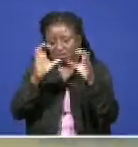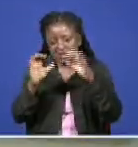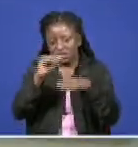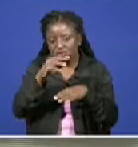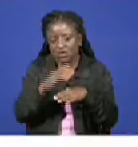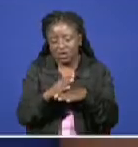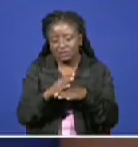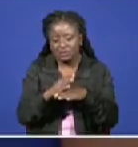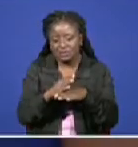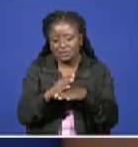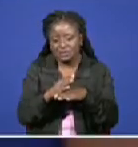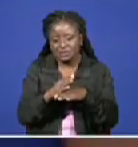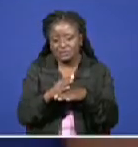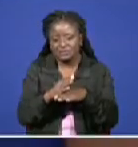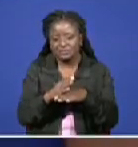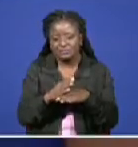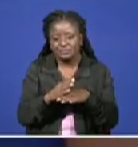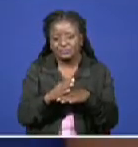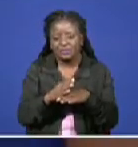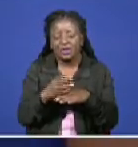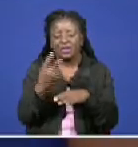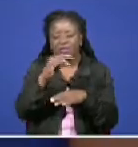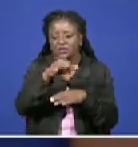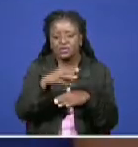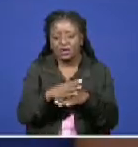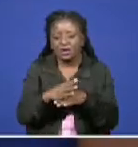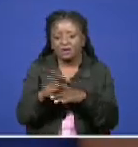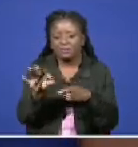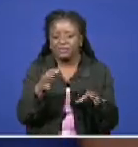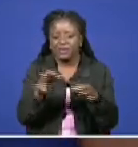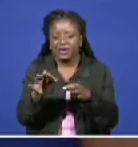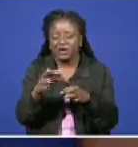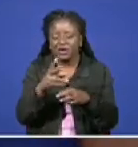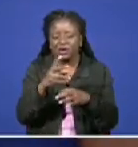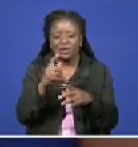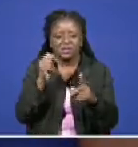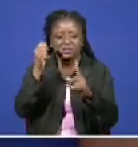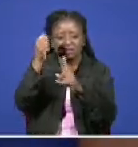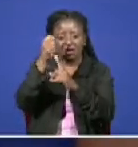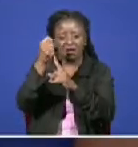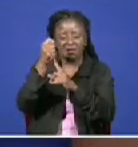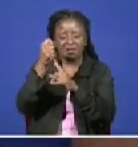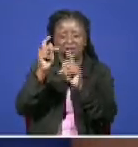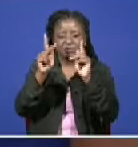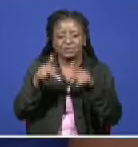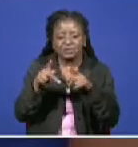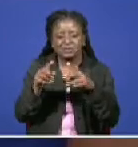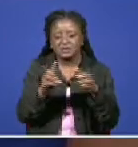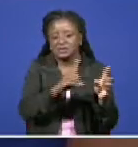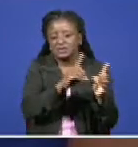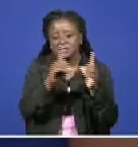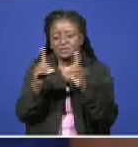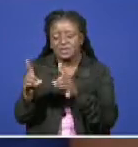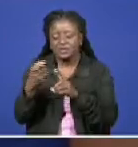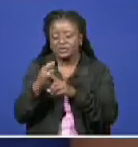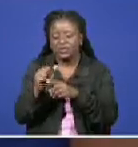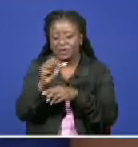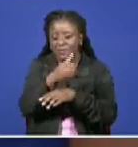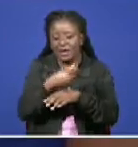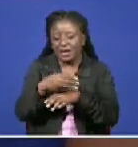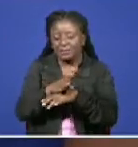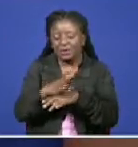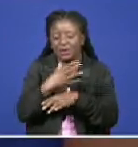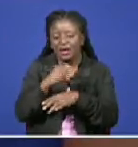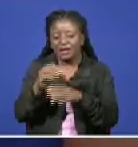Well, the job fair was designed for and targeted persons that were displaced from Abaco and Freeport, but